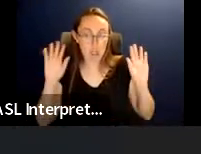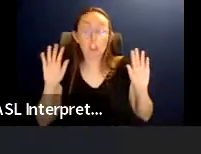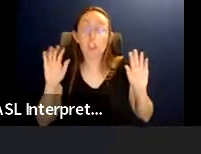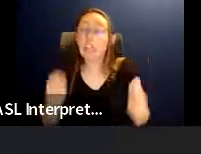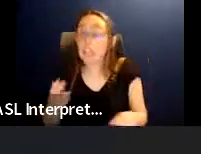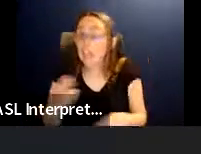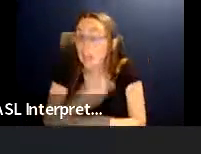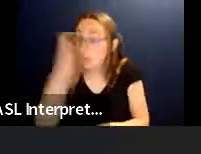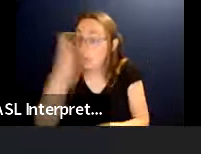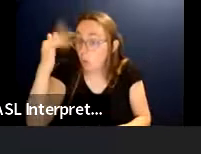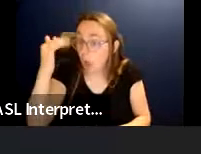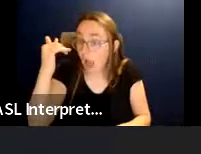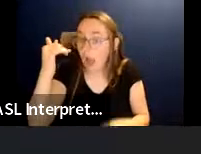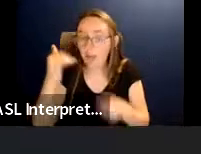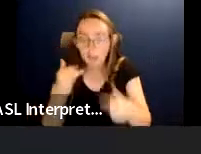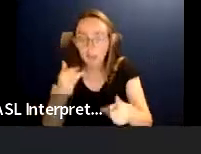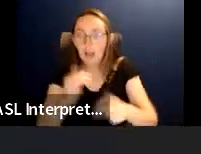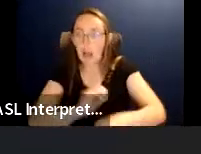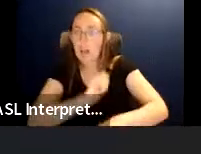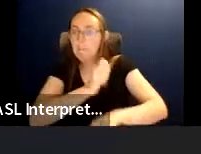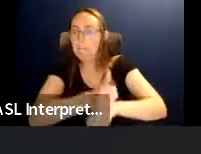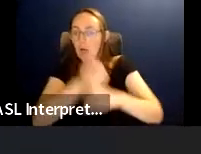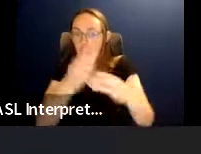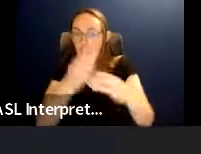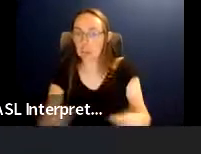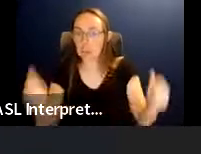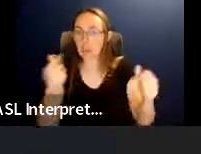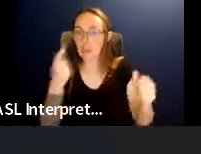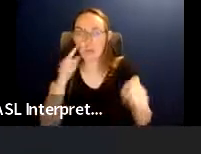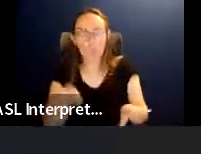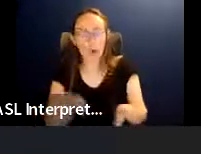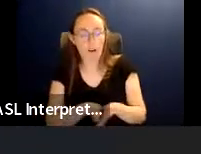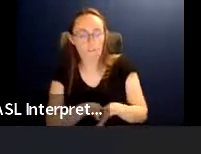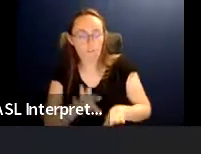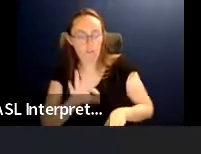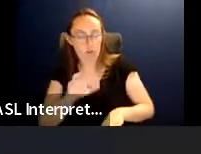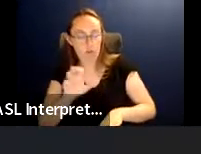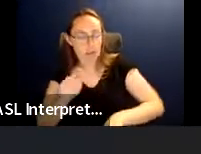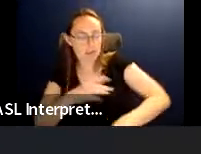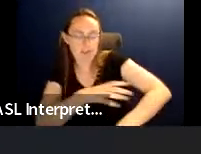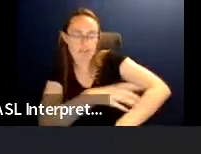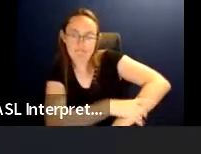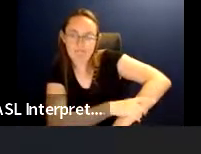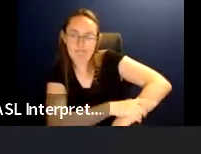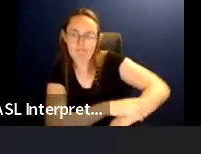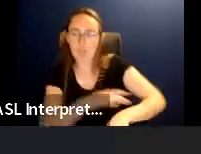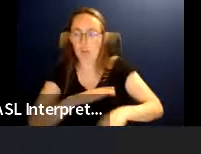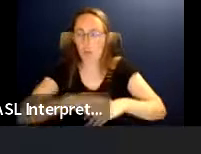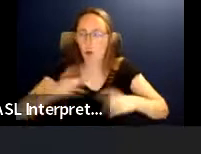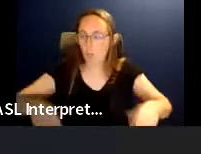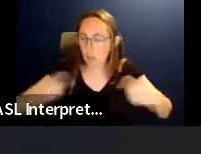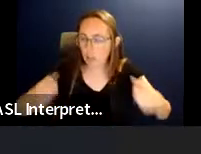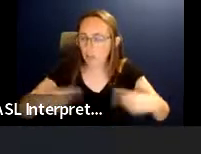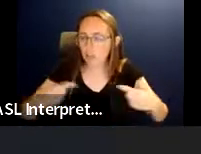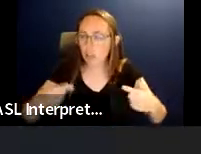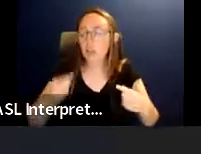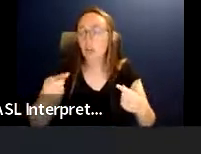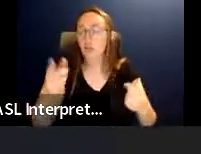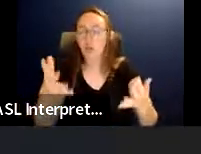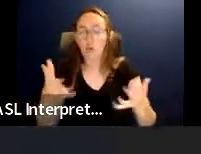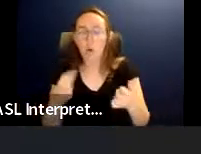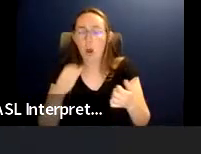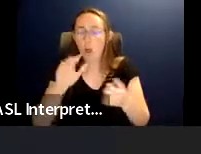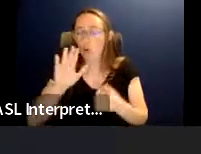for making a mounting solution for the footrest on a wheelchair. Like if you wanted to take your one wrap